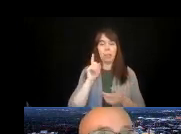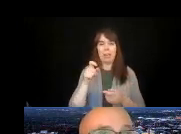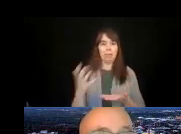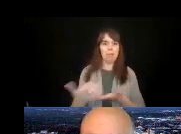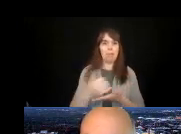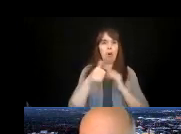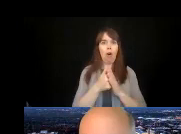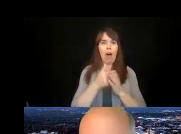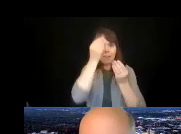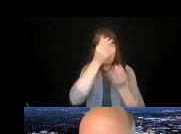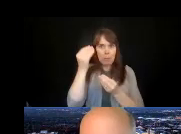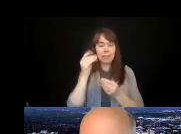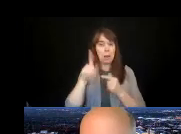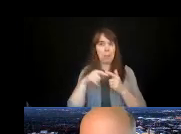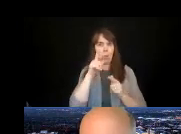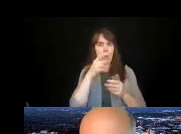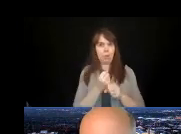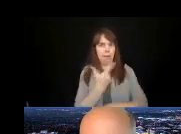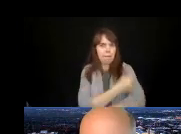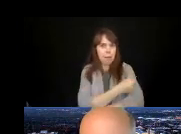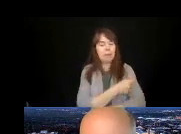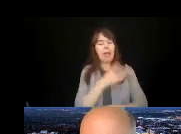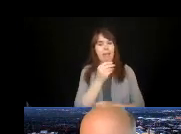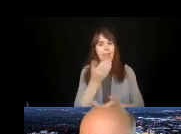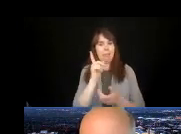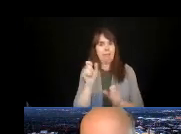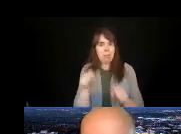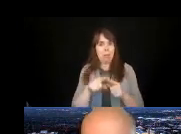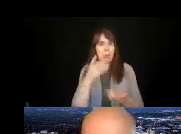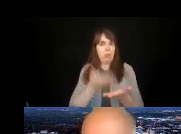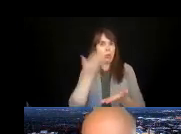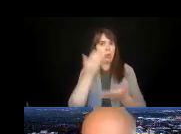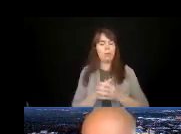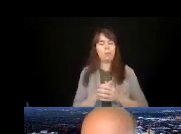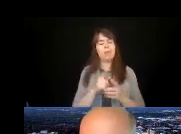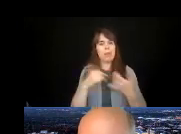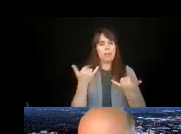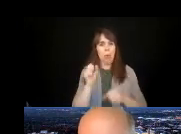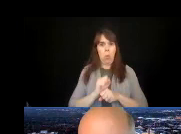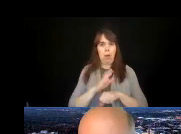that's verifiable and potentially visible. And so there's work being done on this now